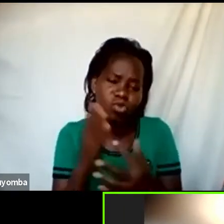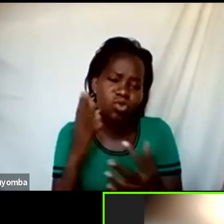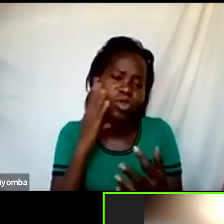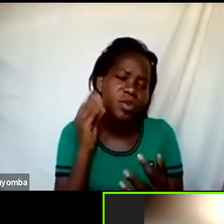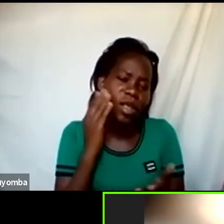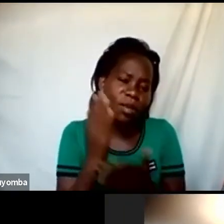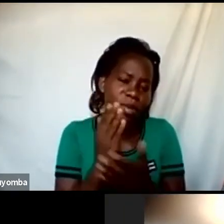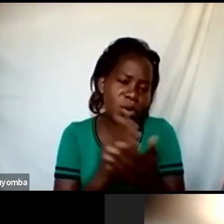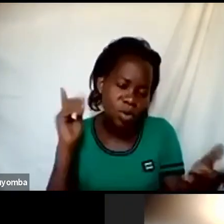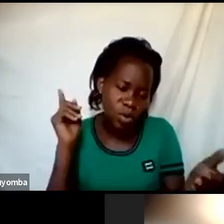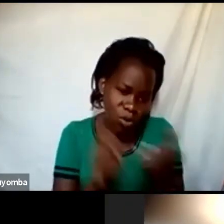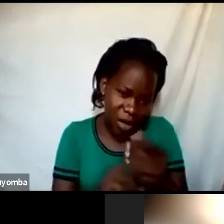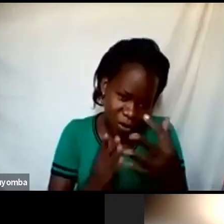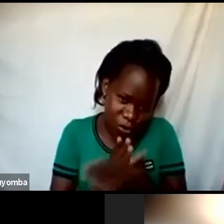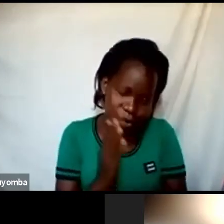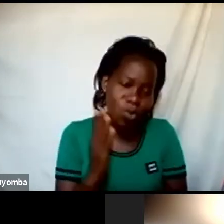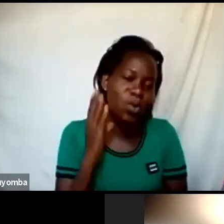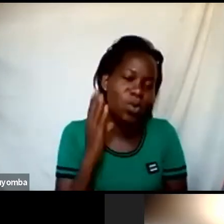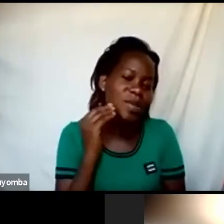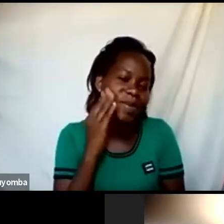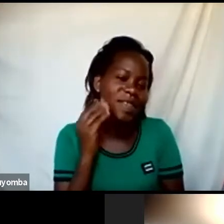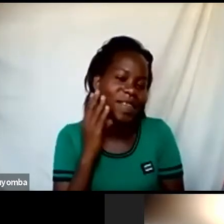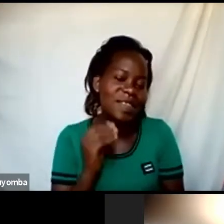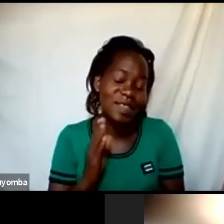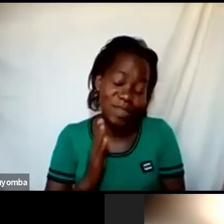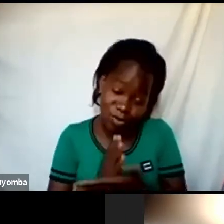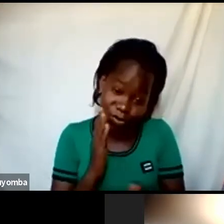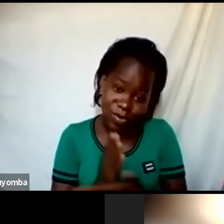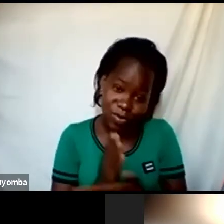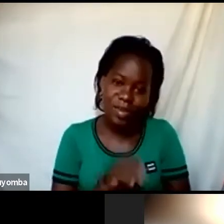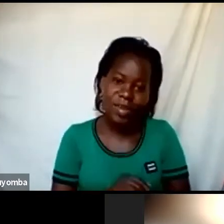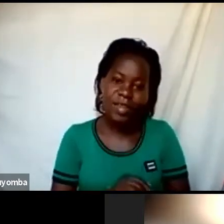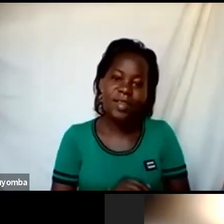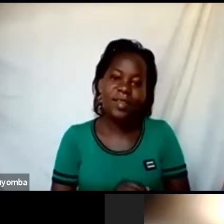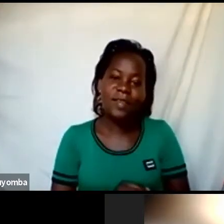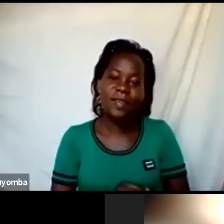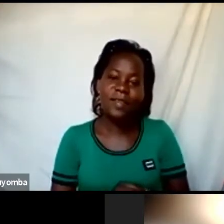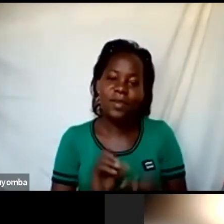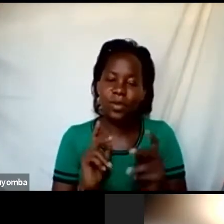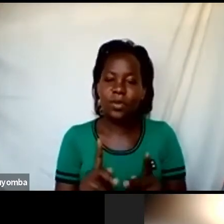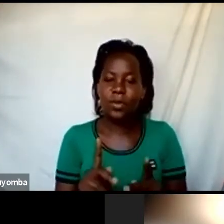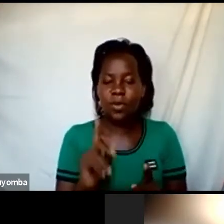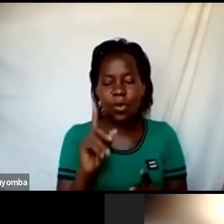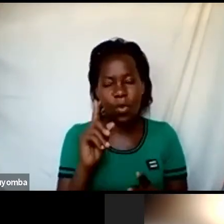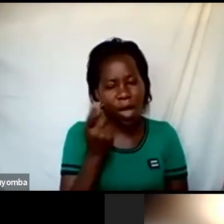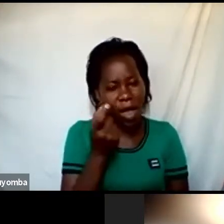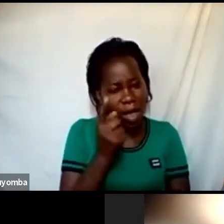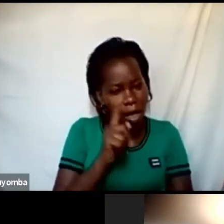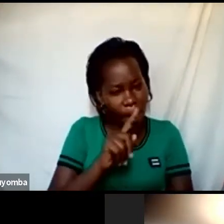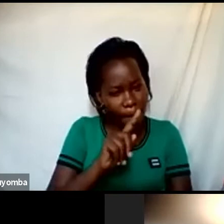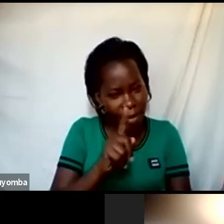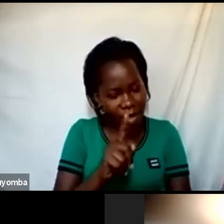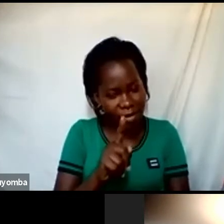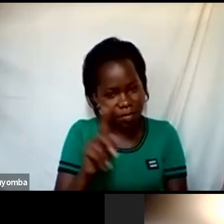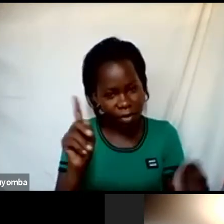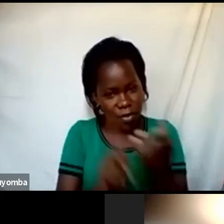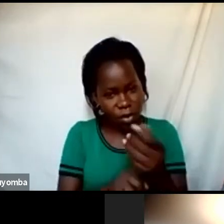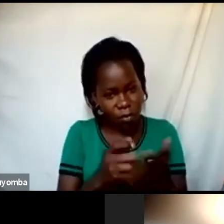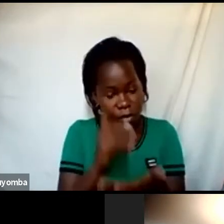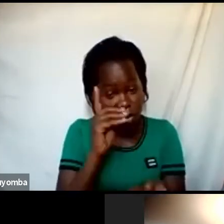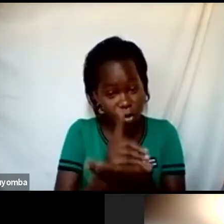experience. Exactly. And let me give you just give me a minute to give you a story I got from Dr. Maggie.